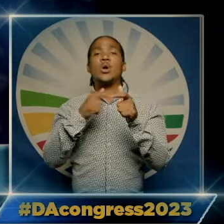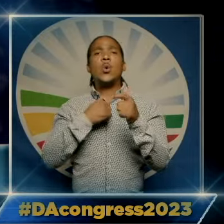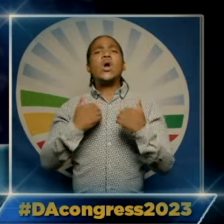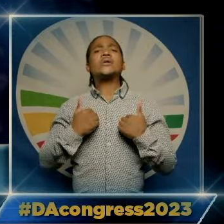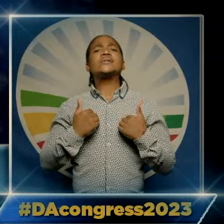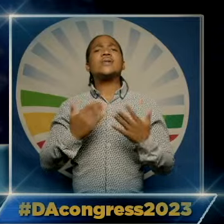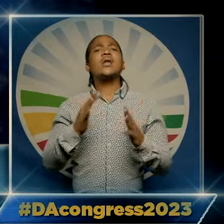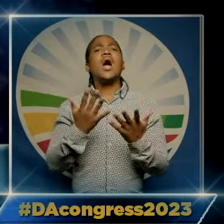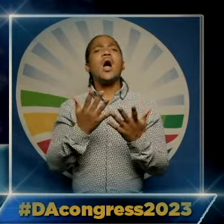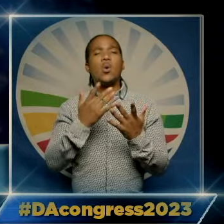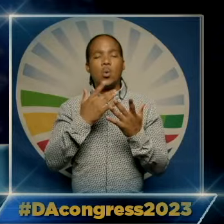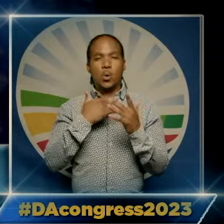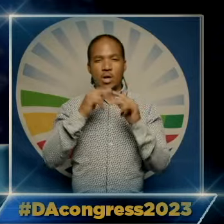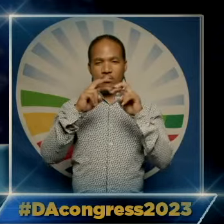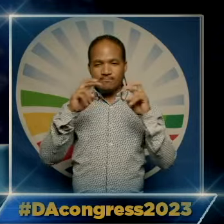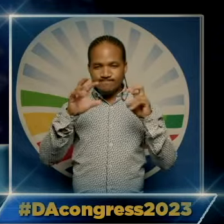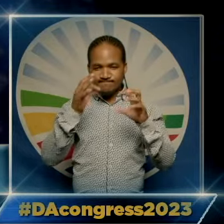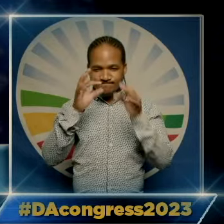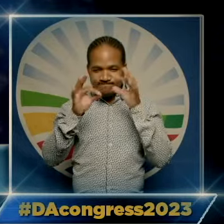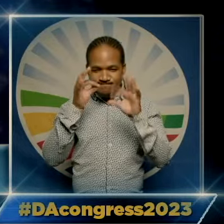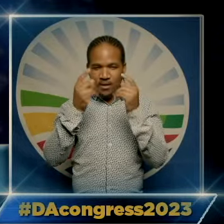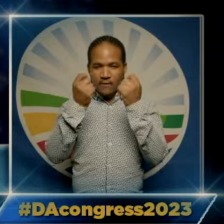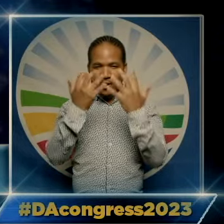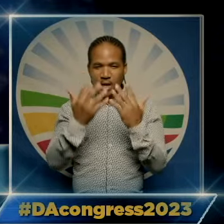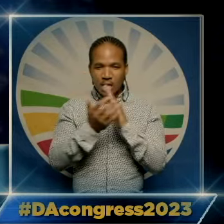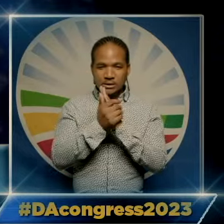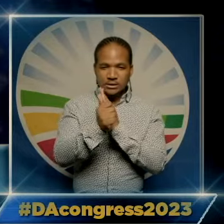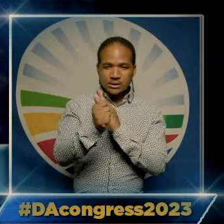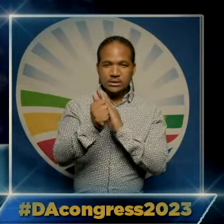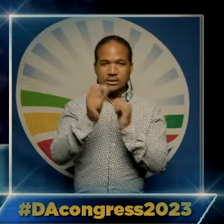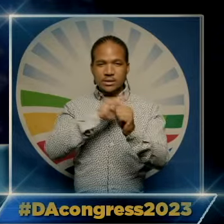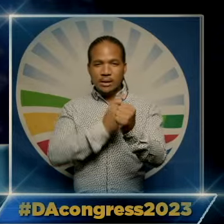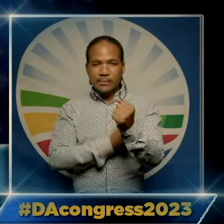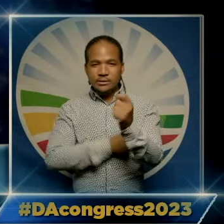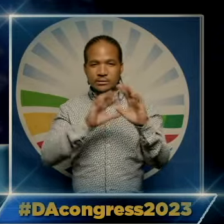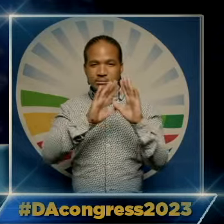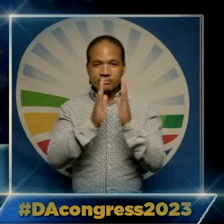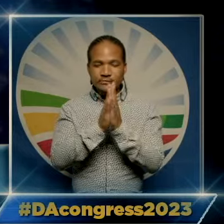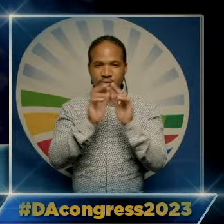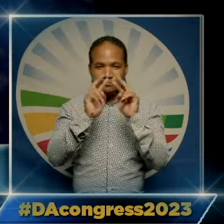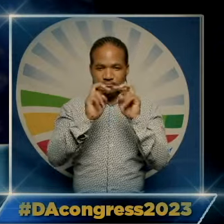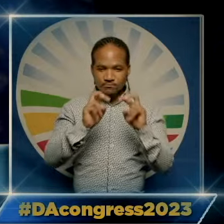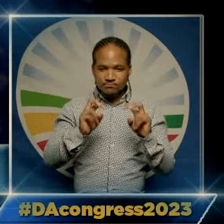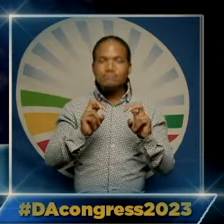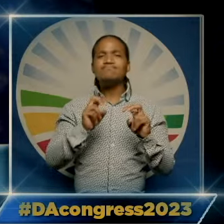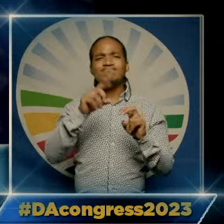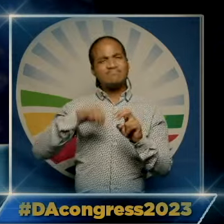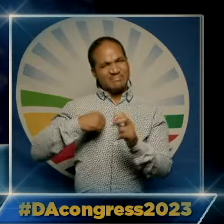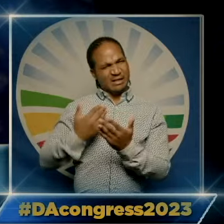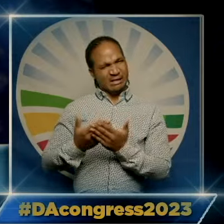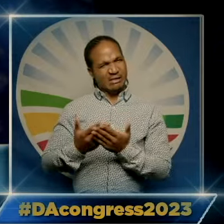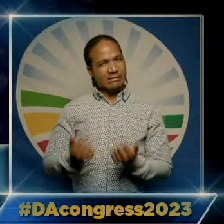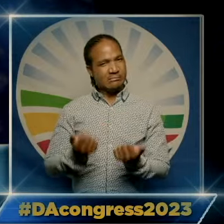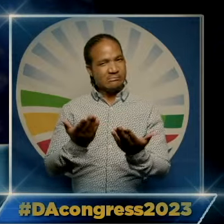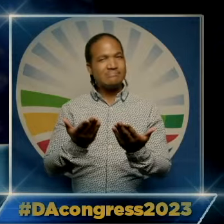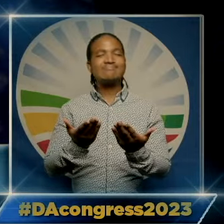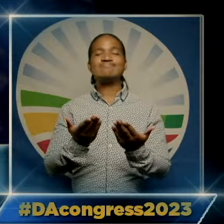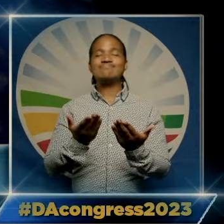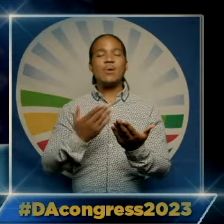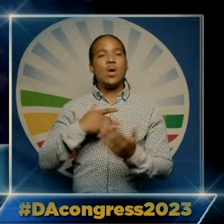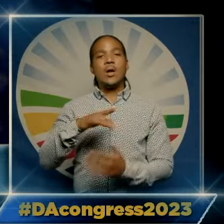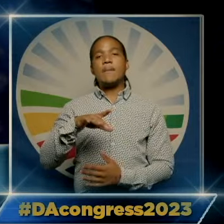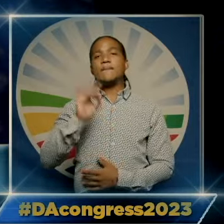a thorough audit of the finances, assets, skills, and capacity of the municipality to deliver. We found millions of